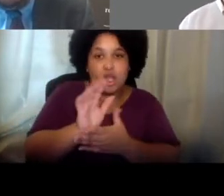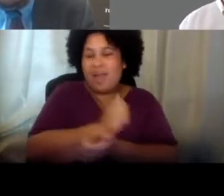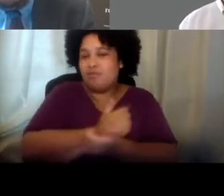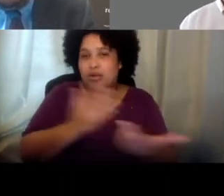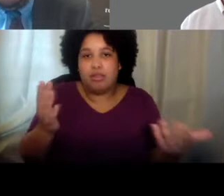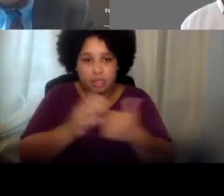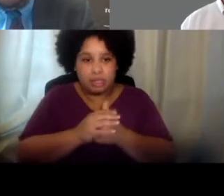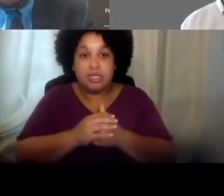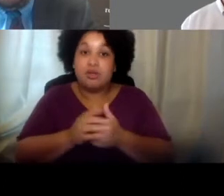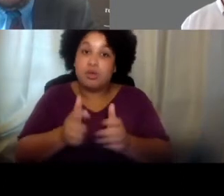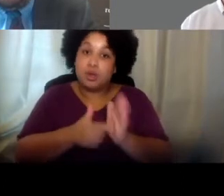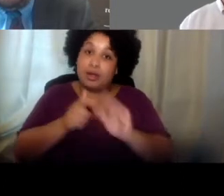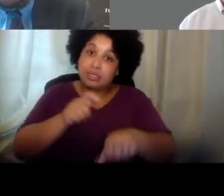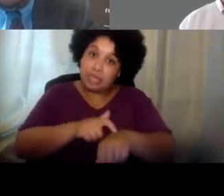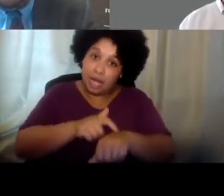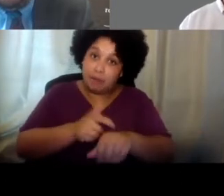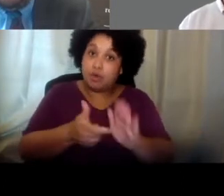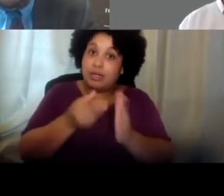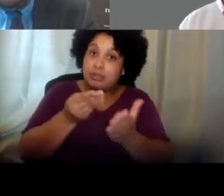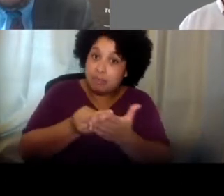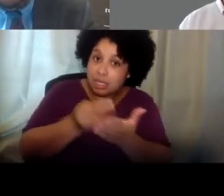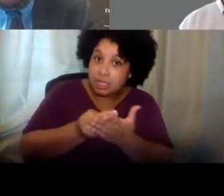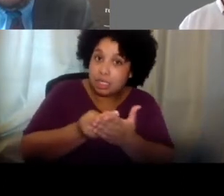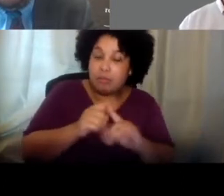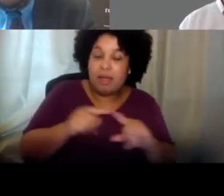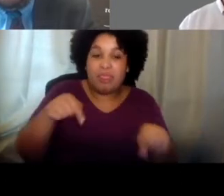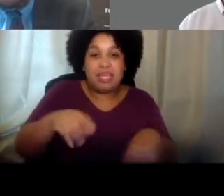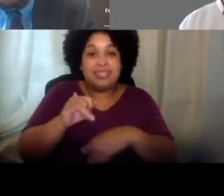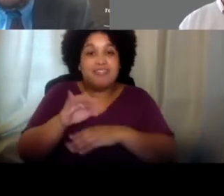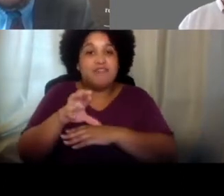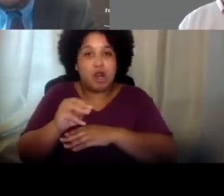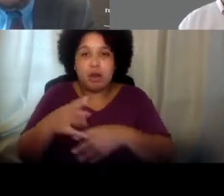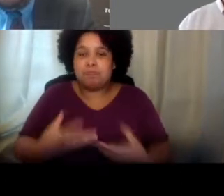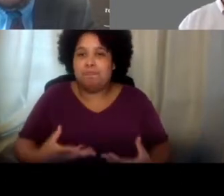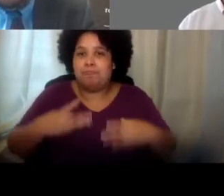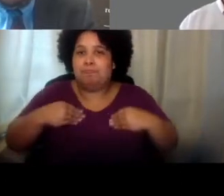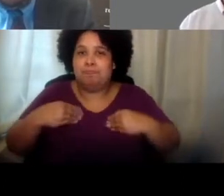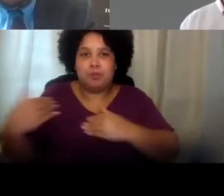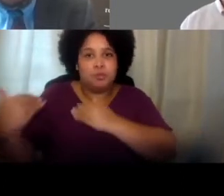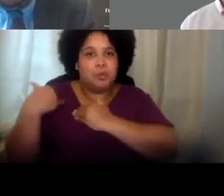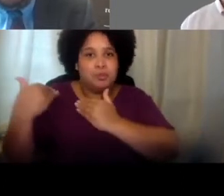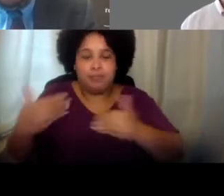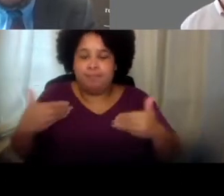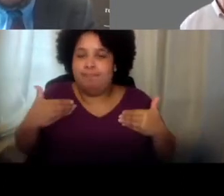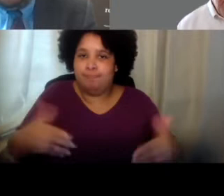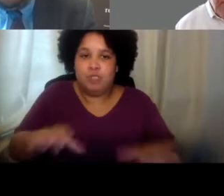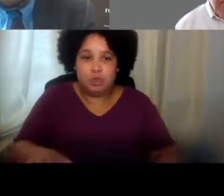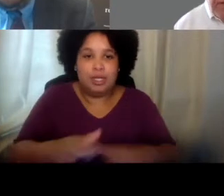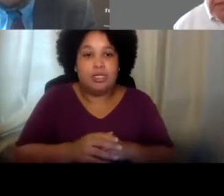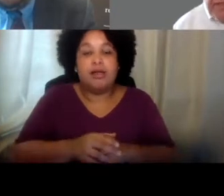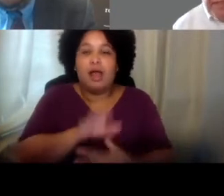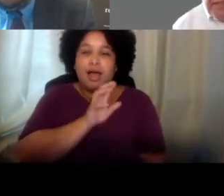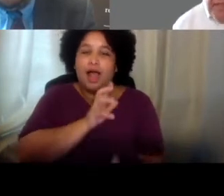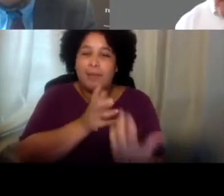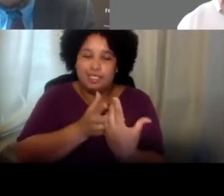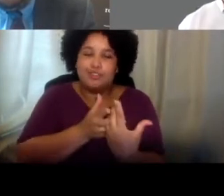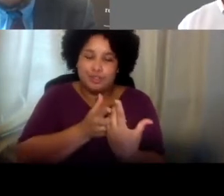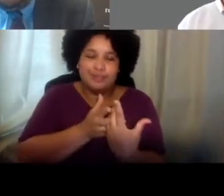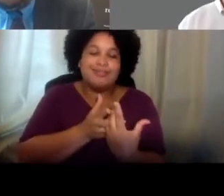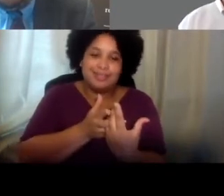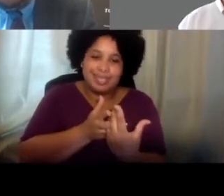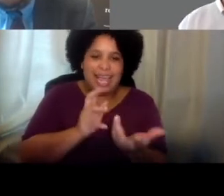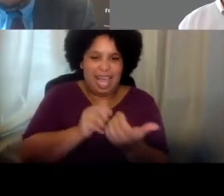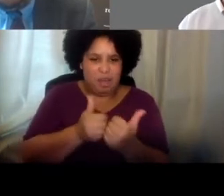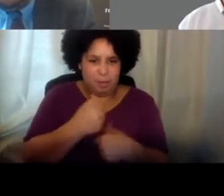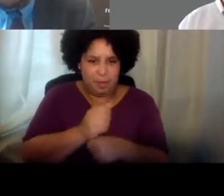takes time, it takes money, but this firm is up to the task. Accommodations you're probably most familiar with is, how do we